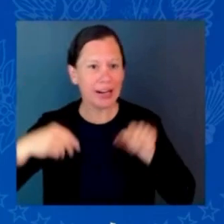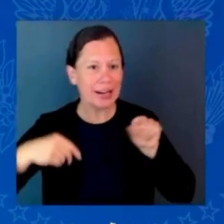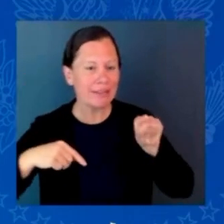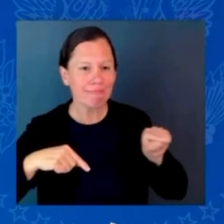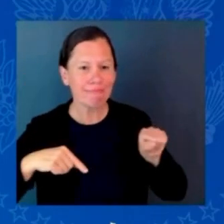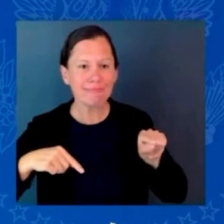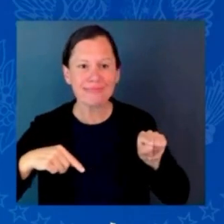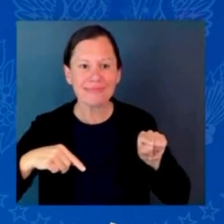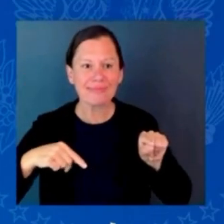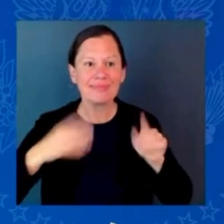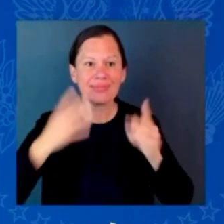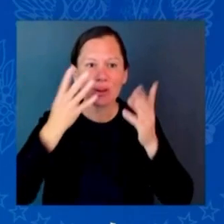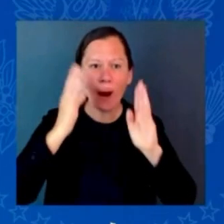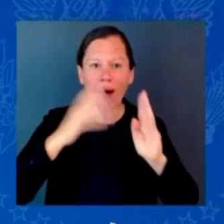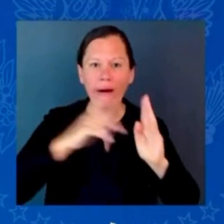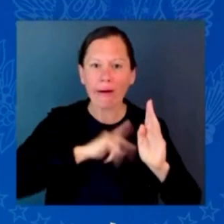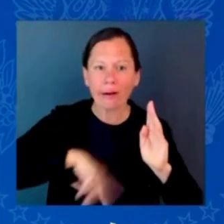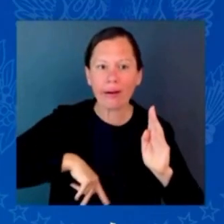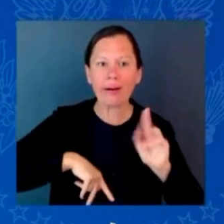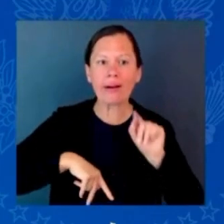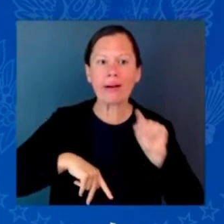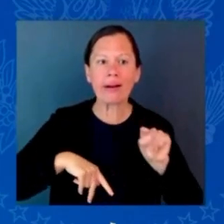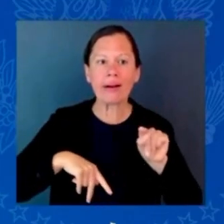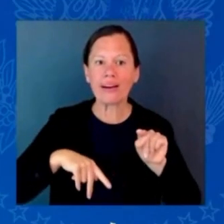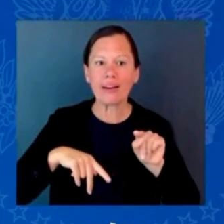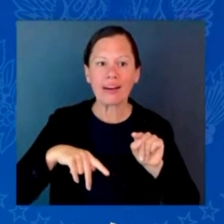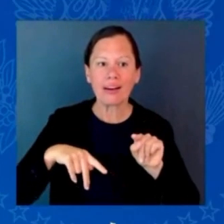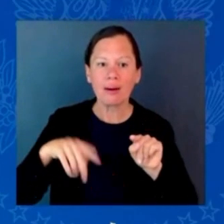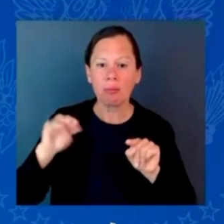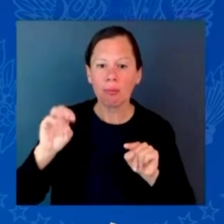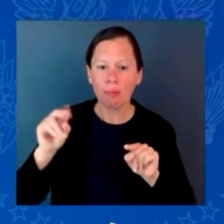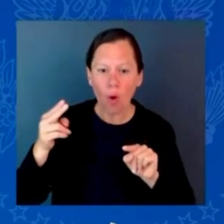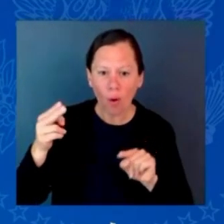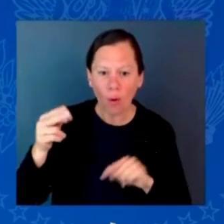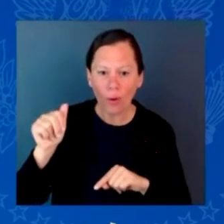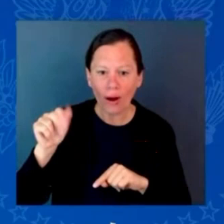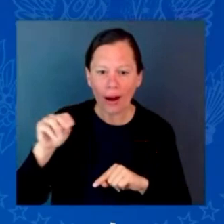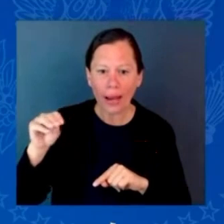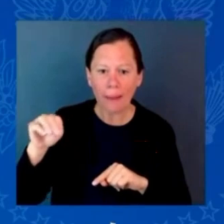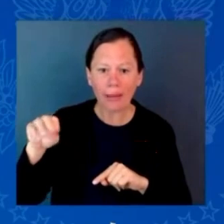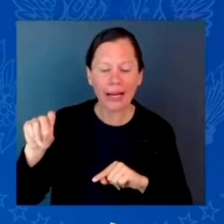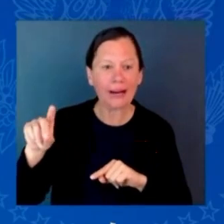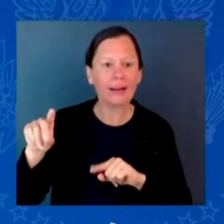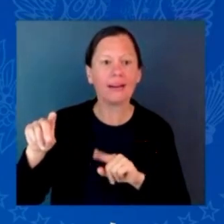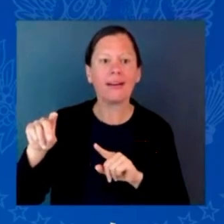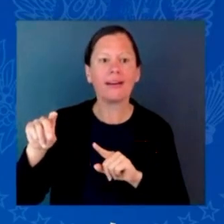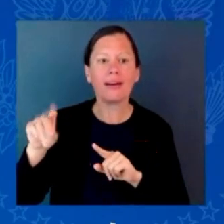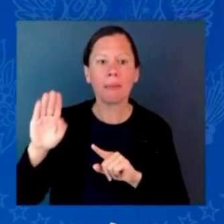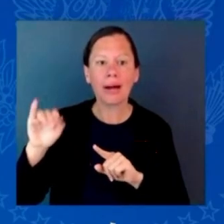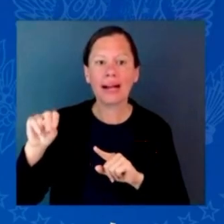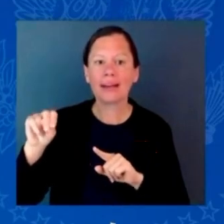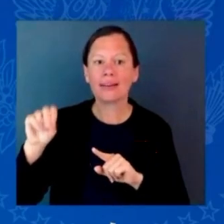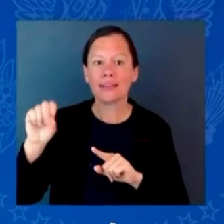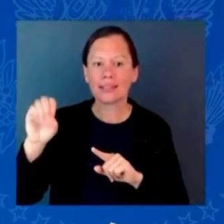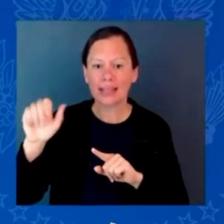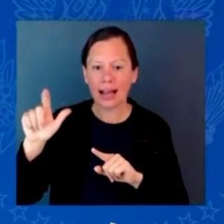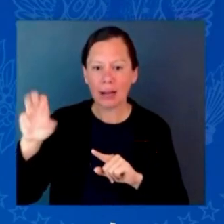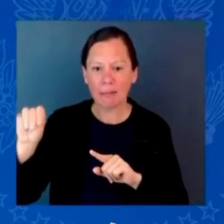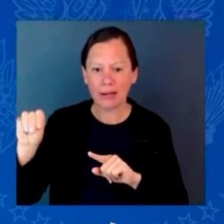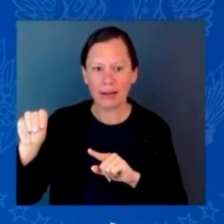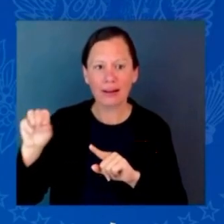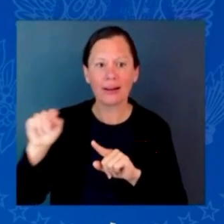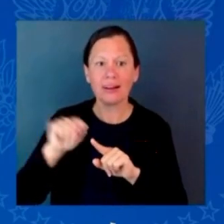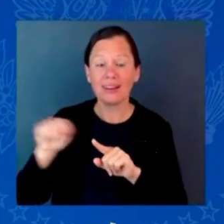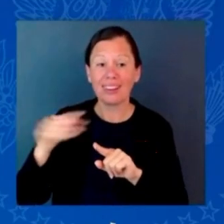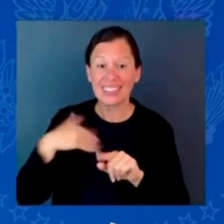Mohammed bin Salam, and President von der Leyen and the European Commission. And since he's not speaking